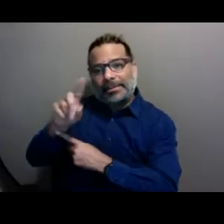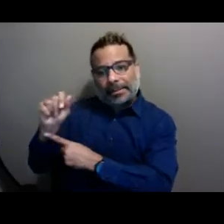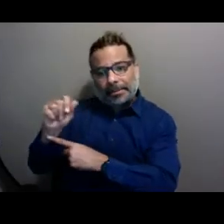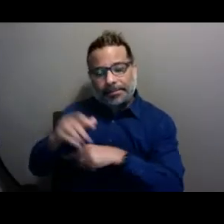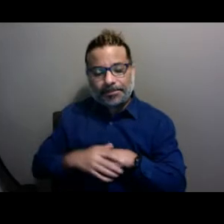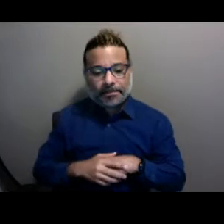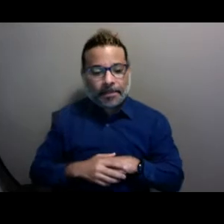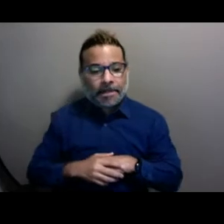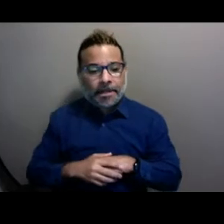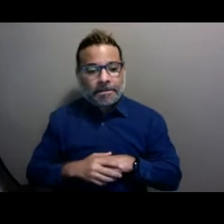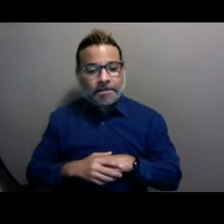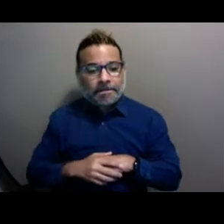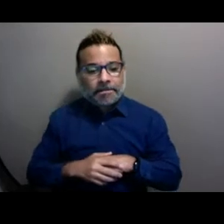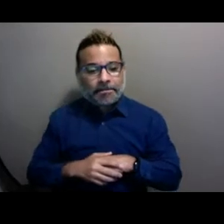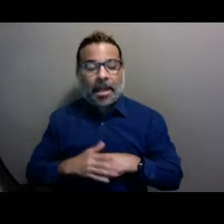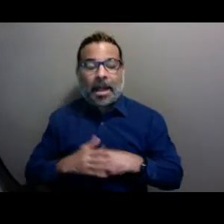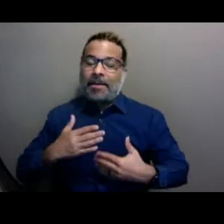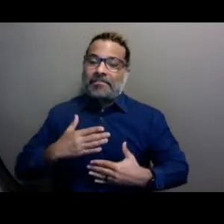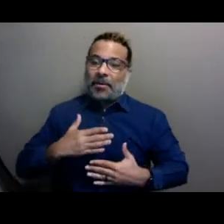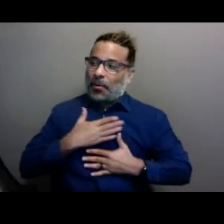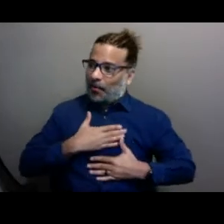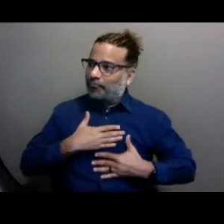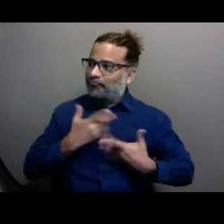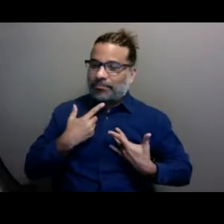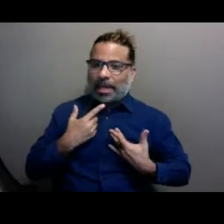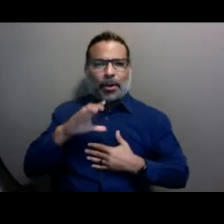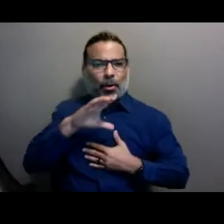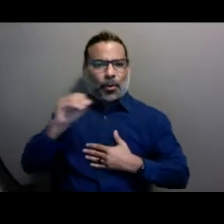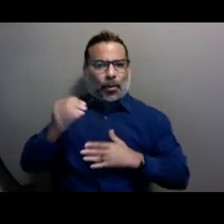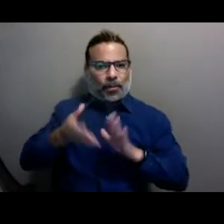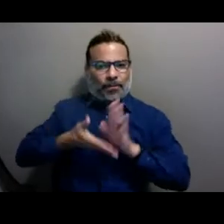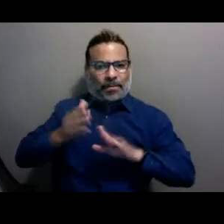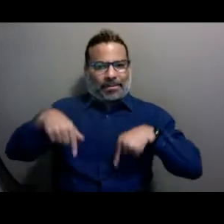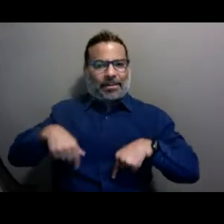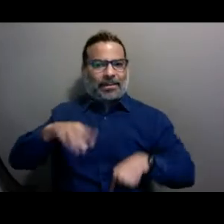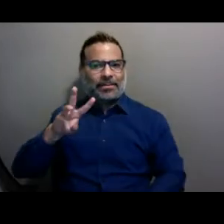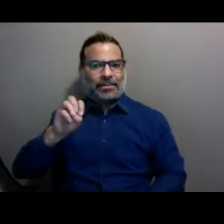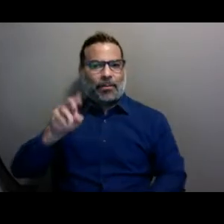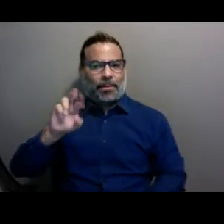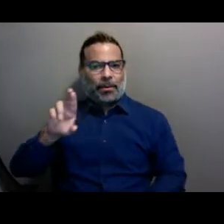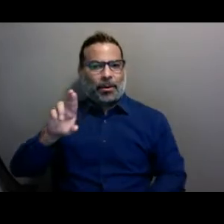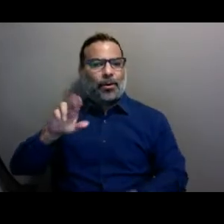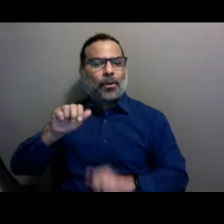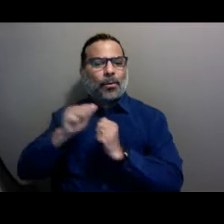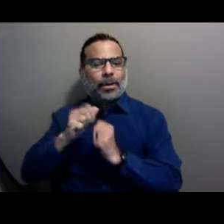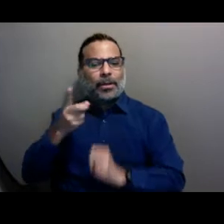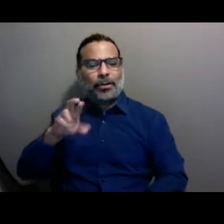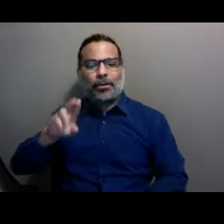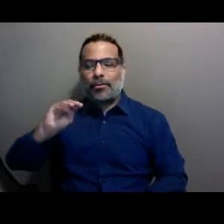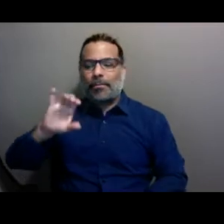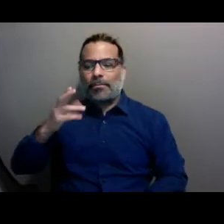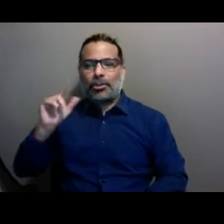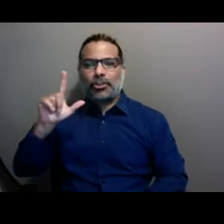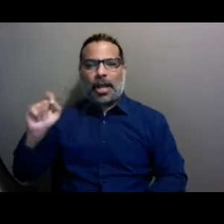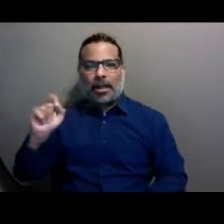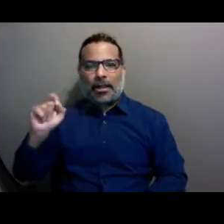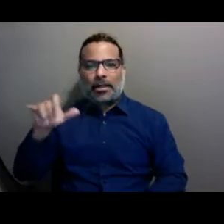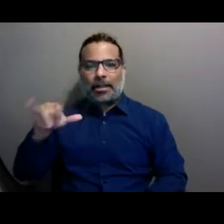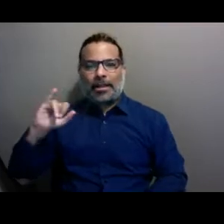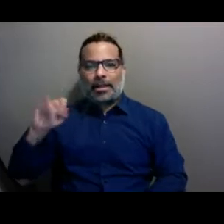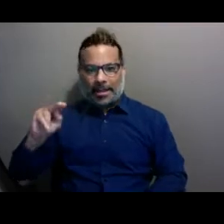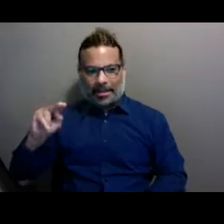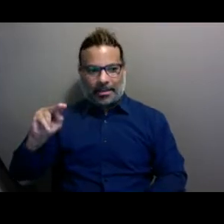pleased to co-facilitate today's webinar with my colleague, Dr. Michelle Yin. She is with